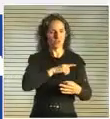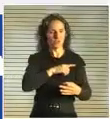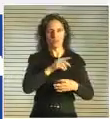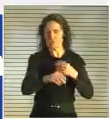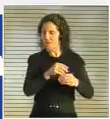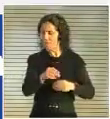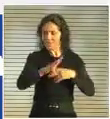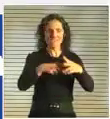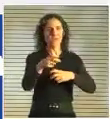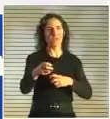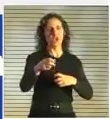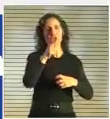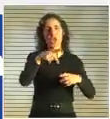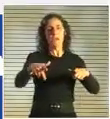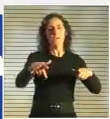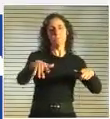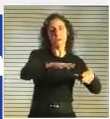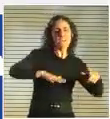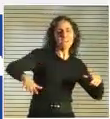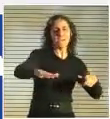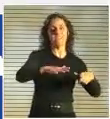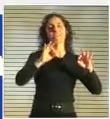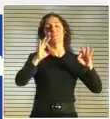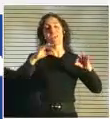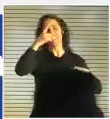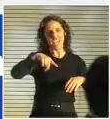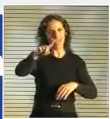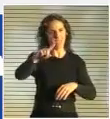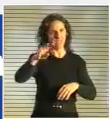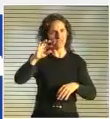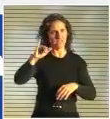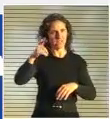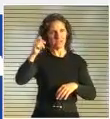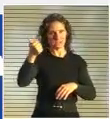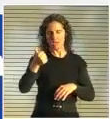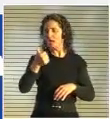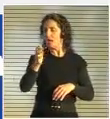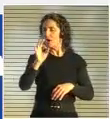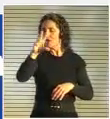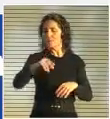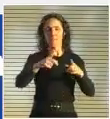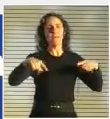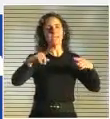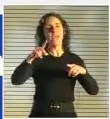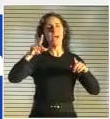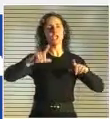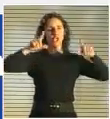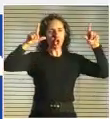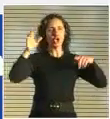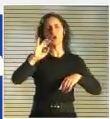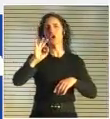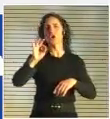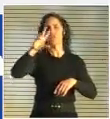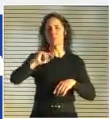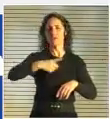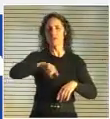Thailand, eelgrass restoration in Tokyo Bay, and there's also co-production of seaweed with some of the salmon farms